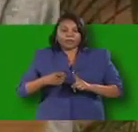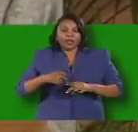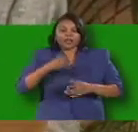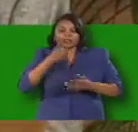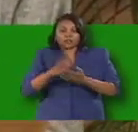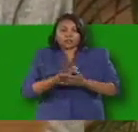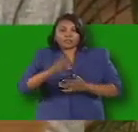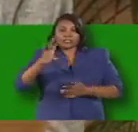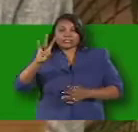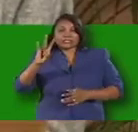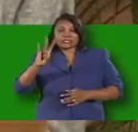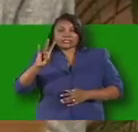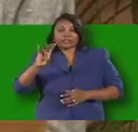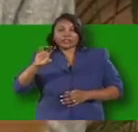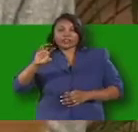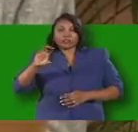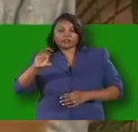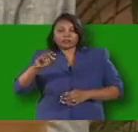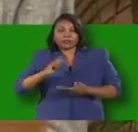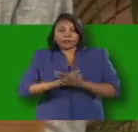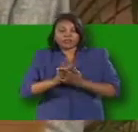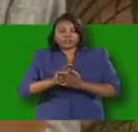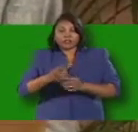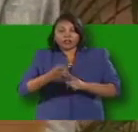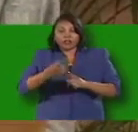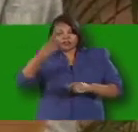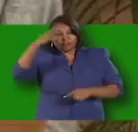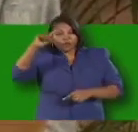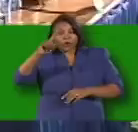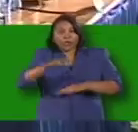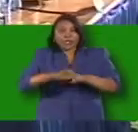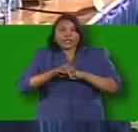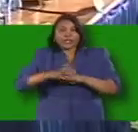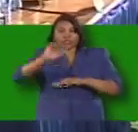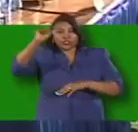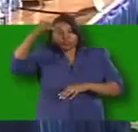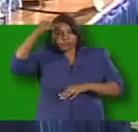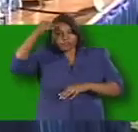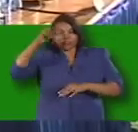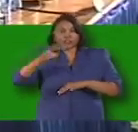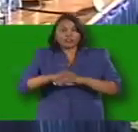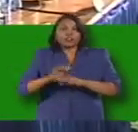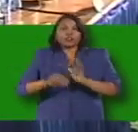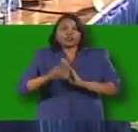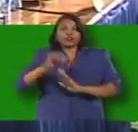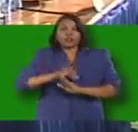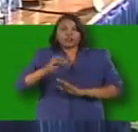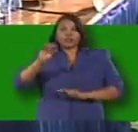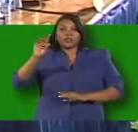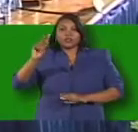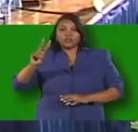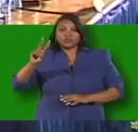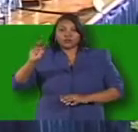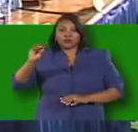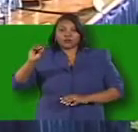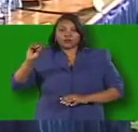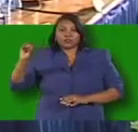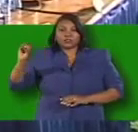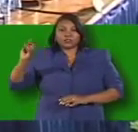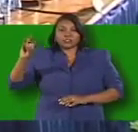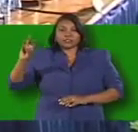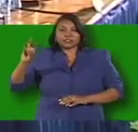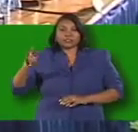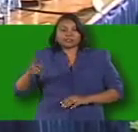700-page report released for the British government in October 2006, stated, and I